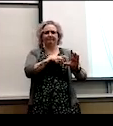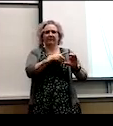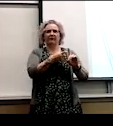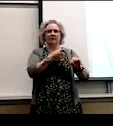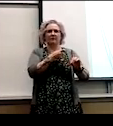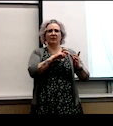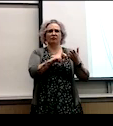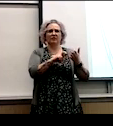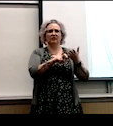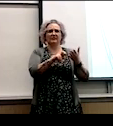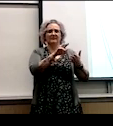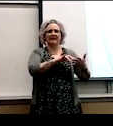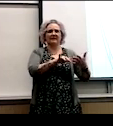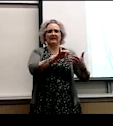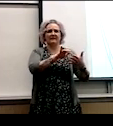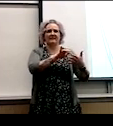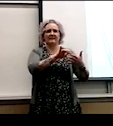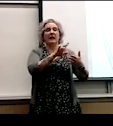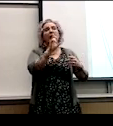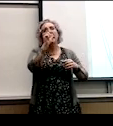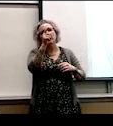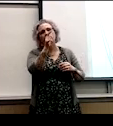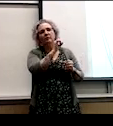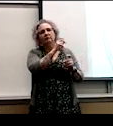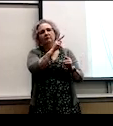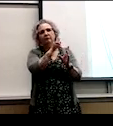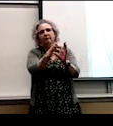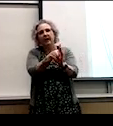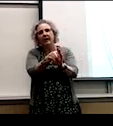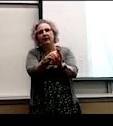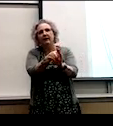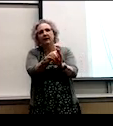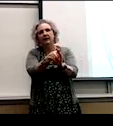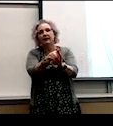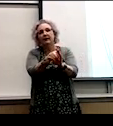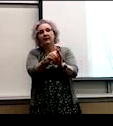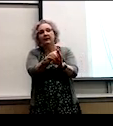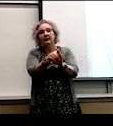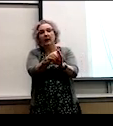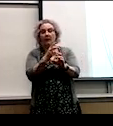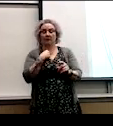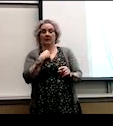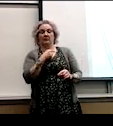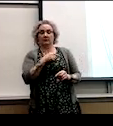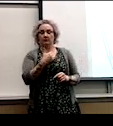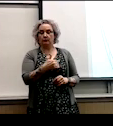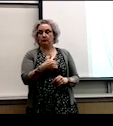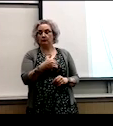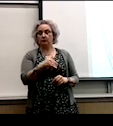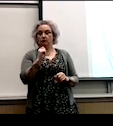open labeled extension phase. I probably wouldn't have if I were them,